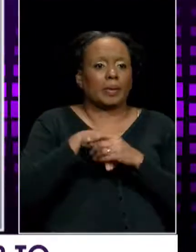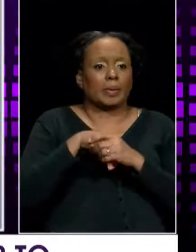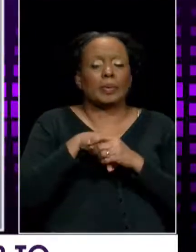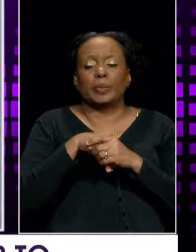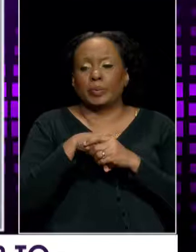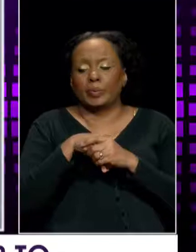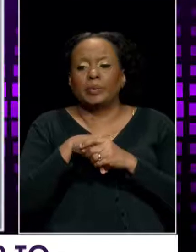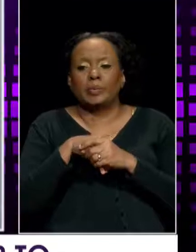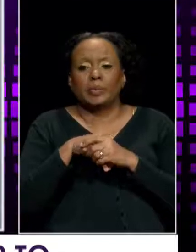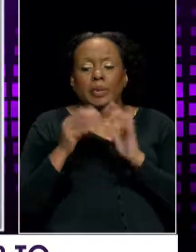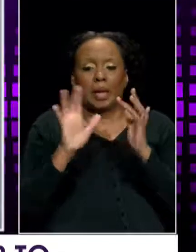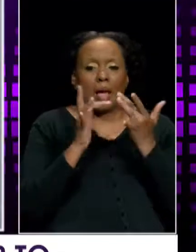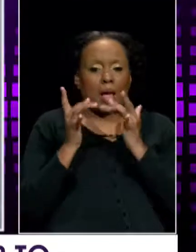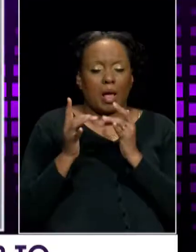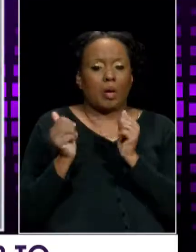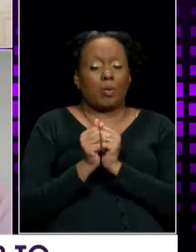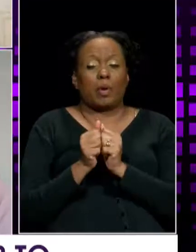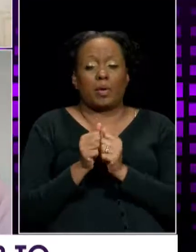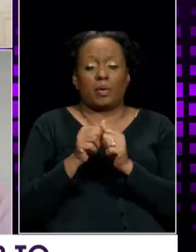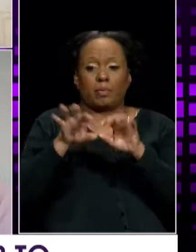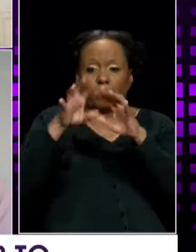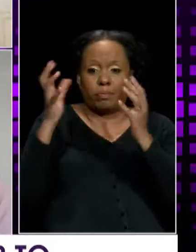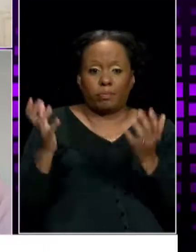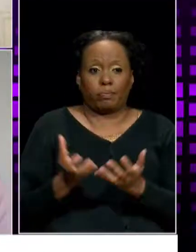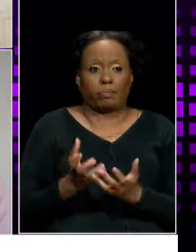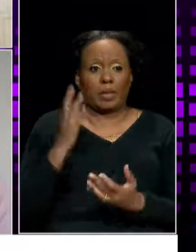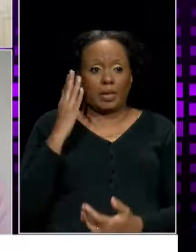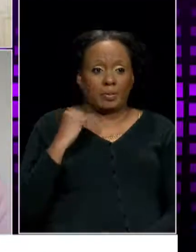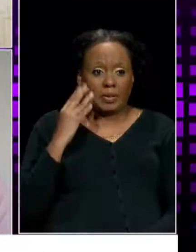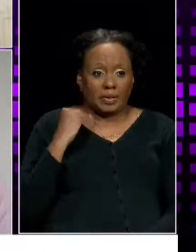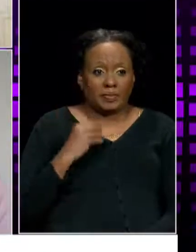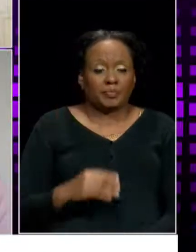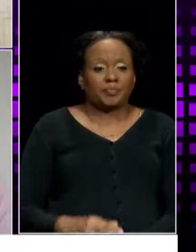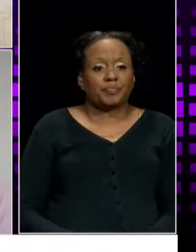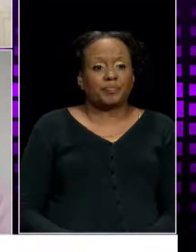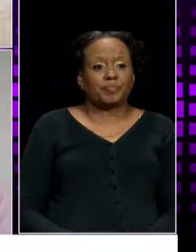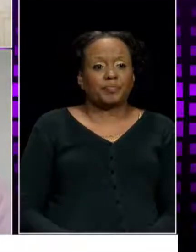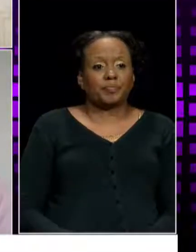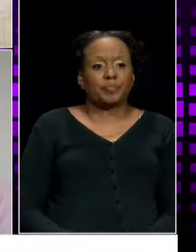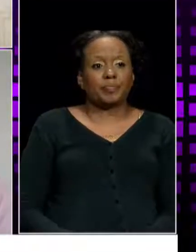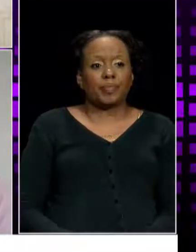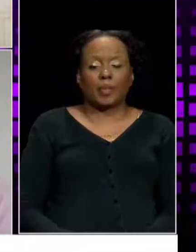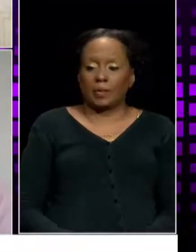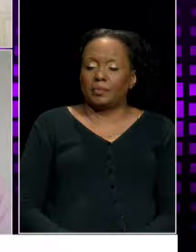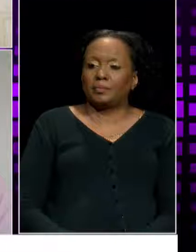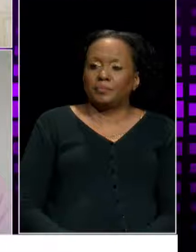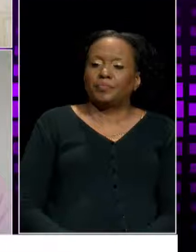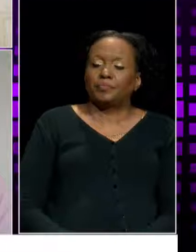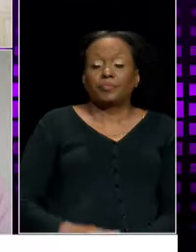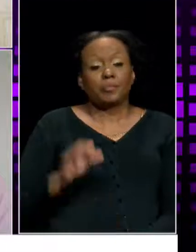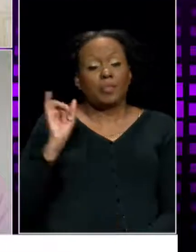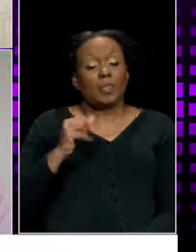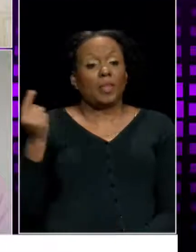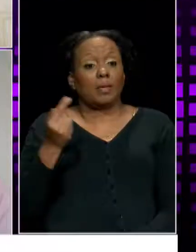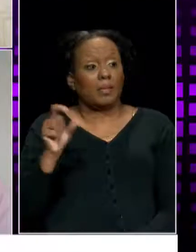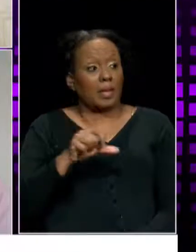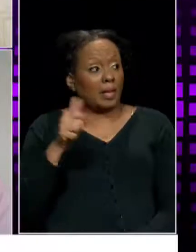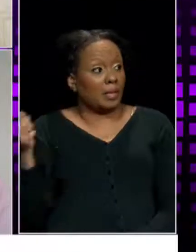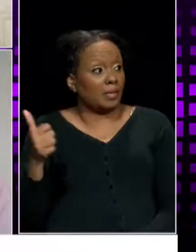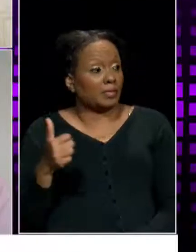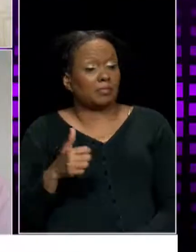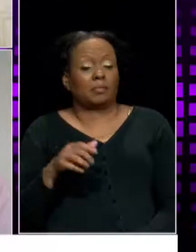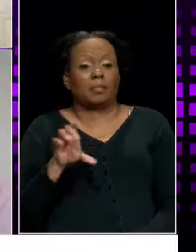student experience. And that's another thing to think about, the fact that there are different persons with different